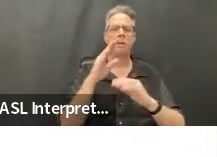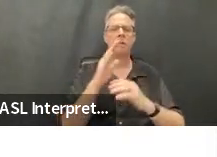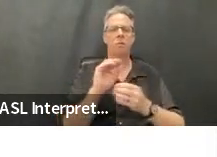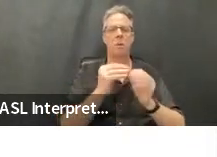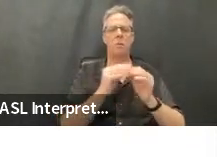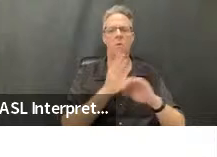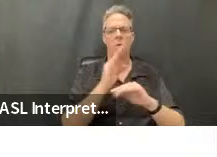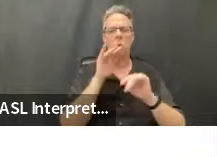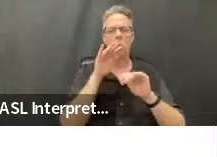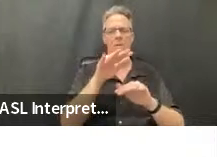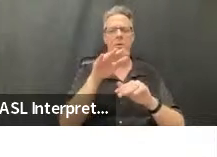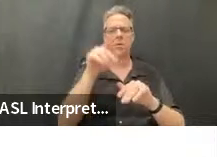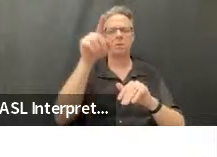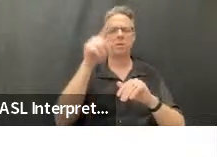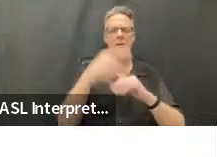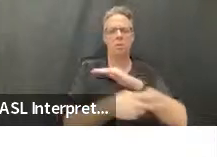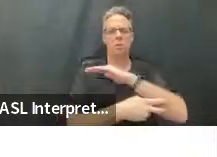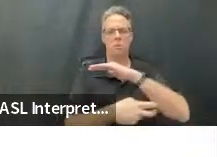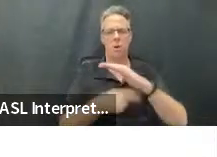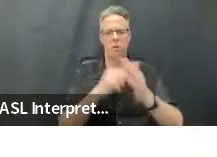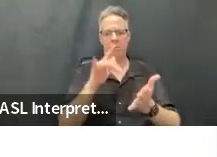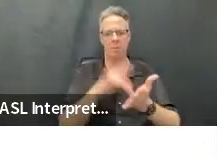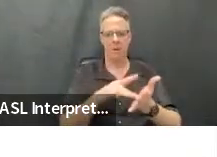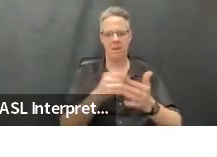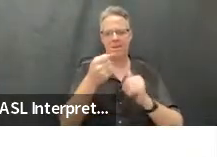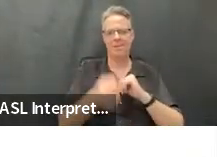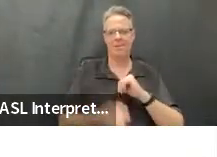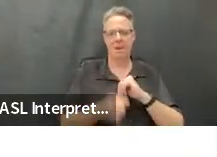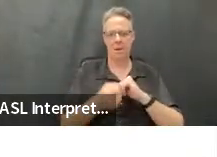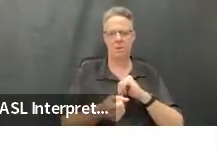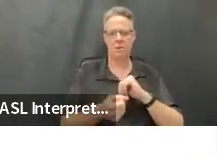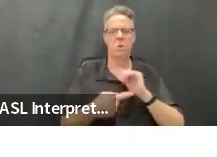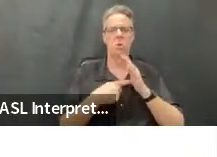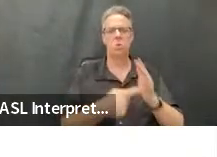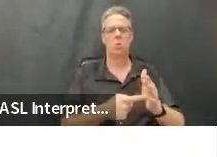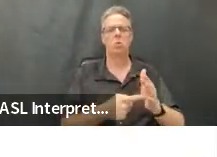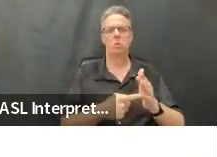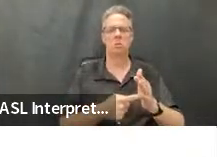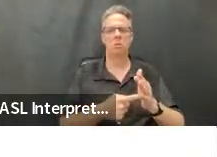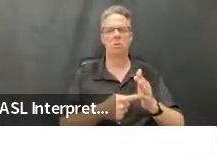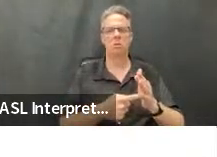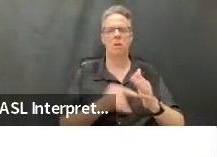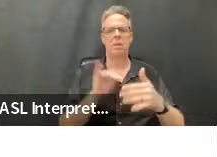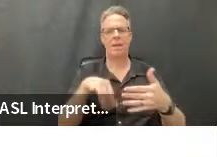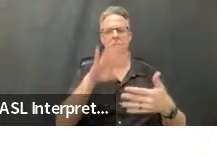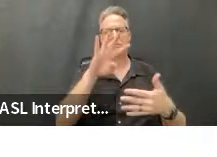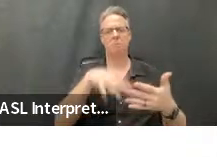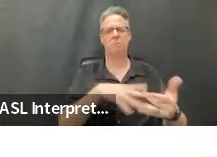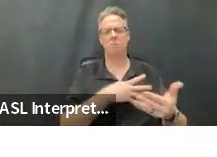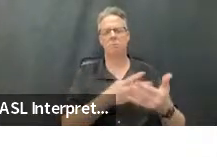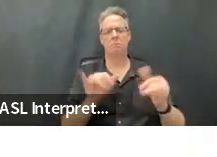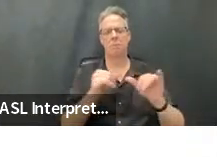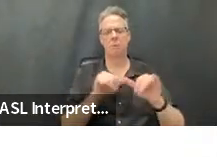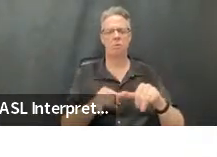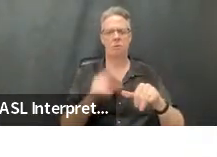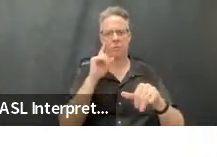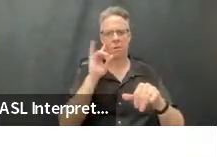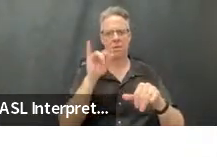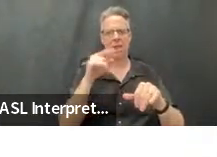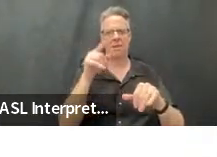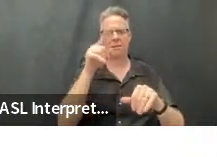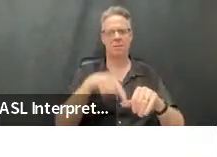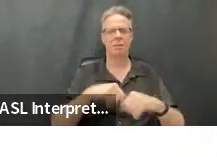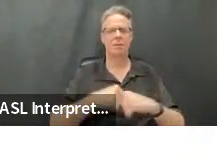the river at the bridge and then south of our program area. So we're trying to show you relative scale of those volumes, and those arrows are